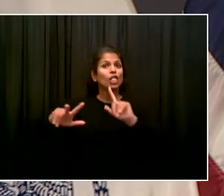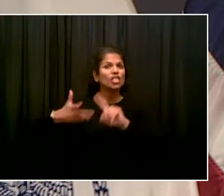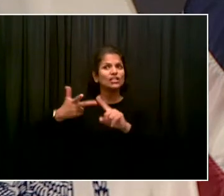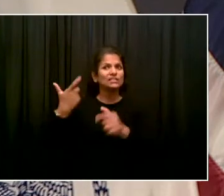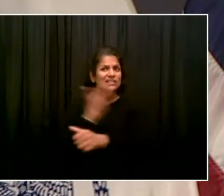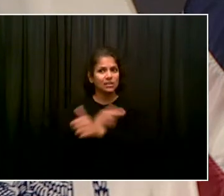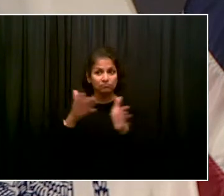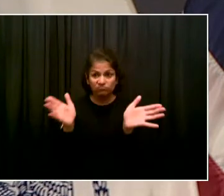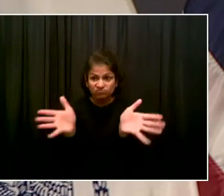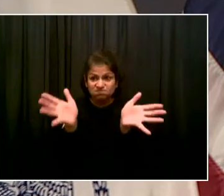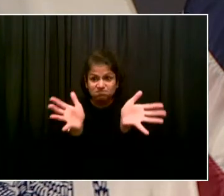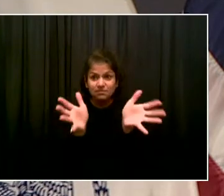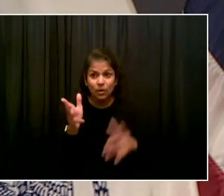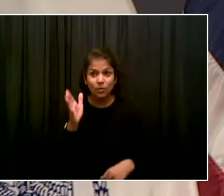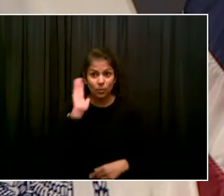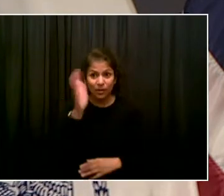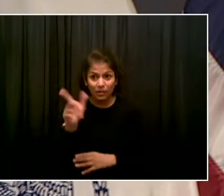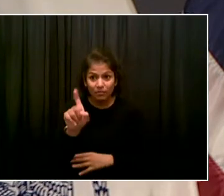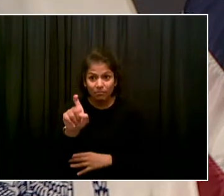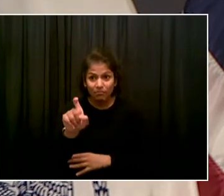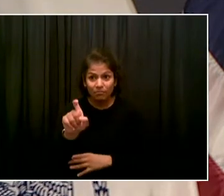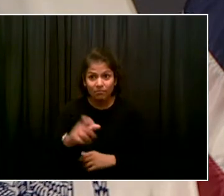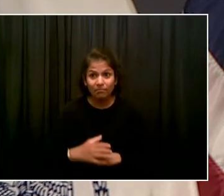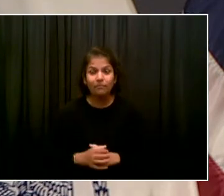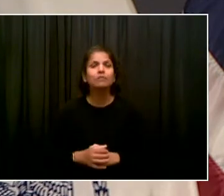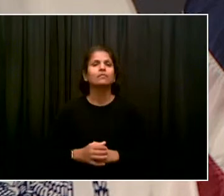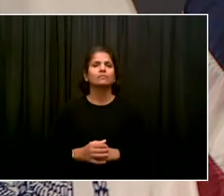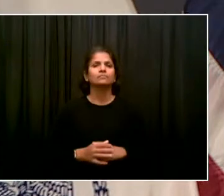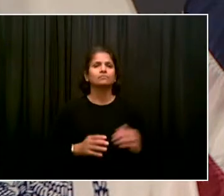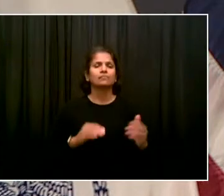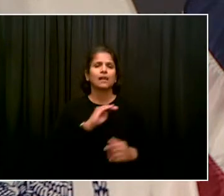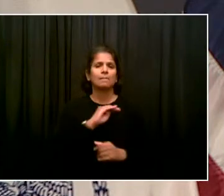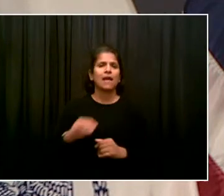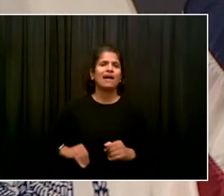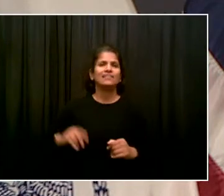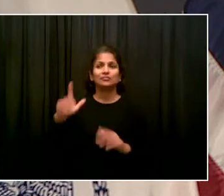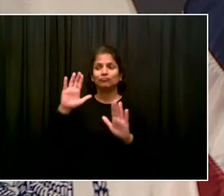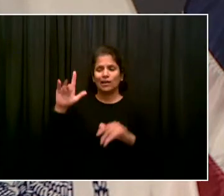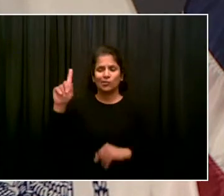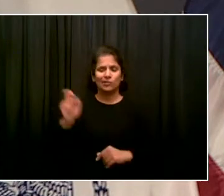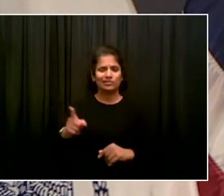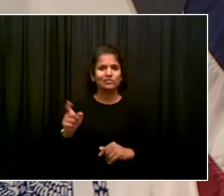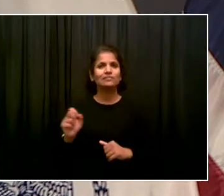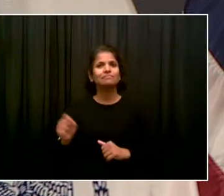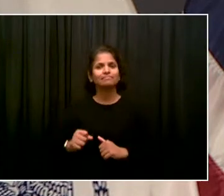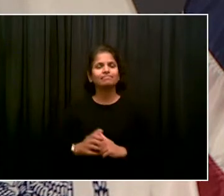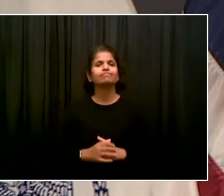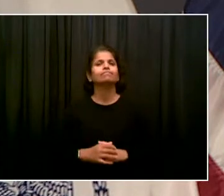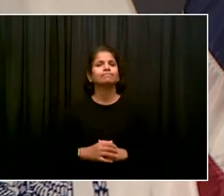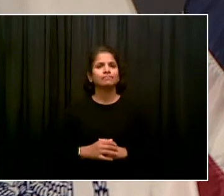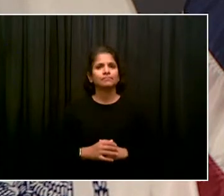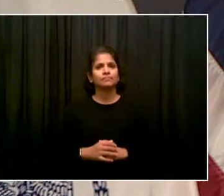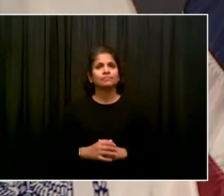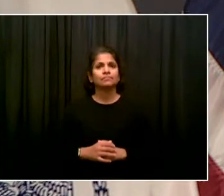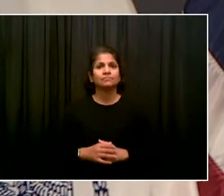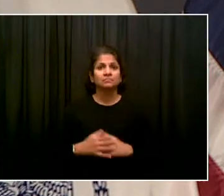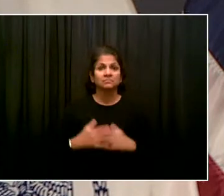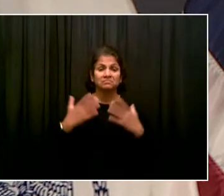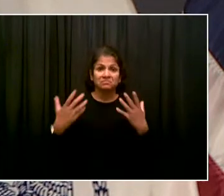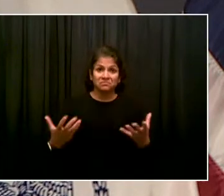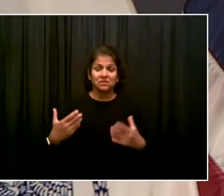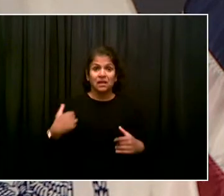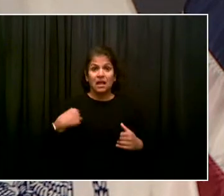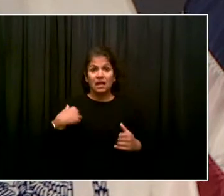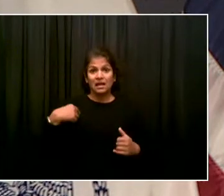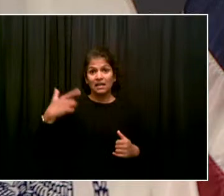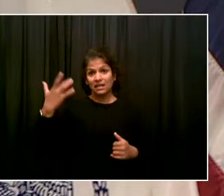question. And I would say this, I think it's really smart to say, hey, we're going into a new season. What do we got to do?